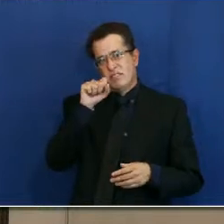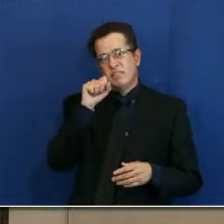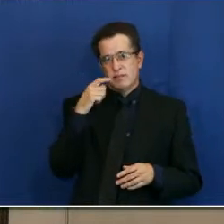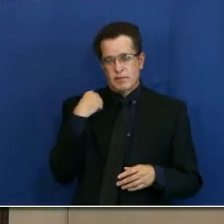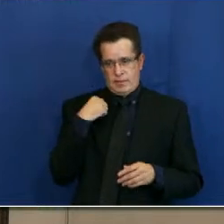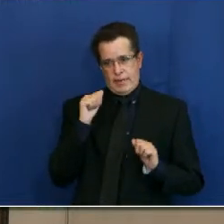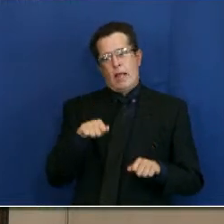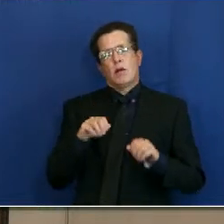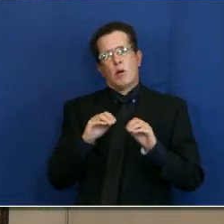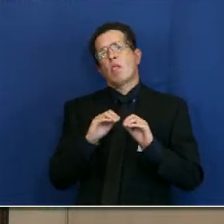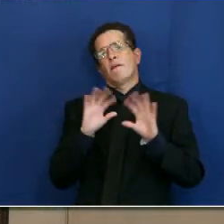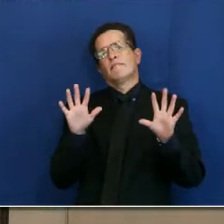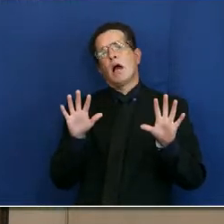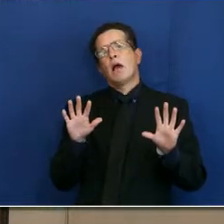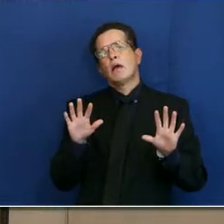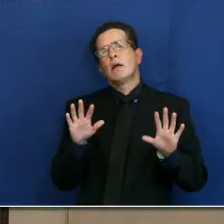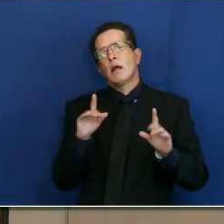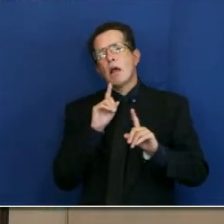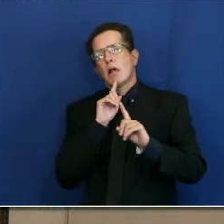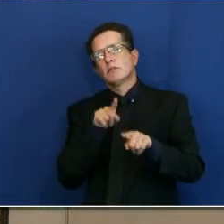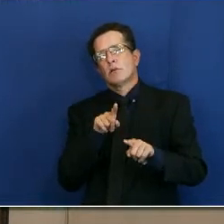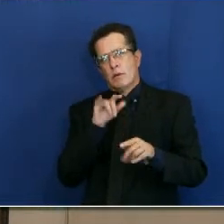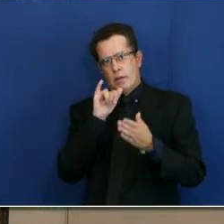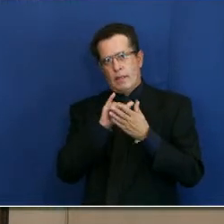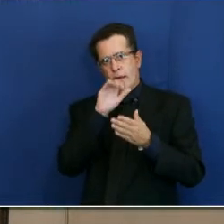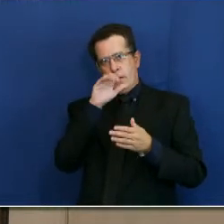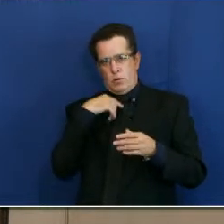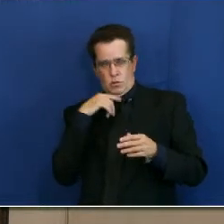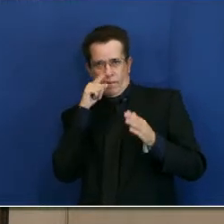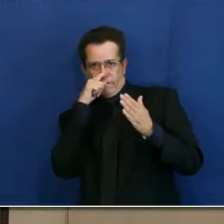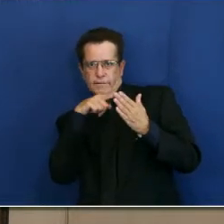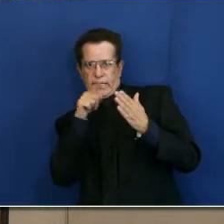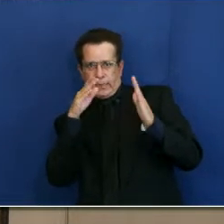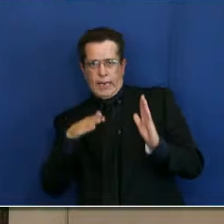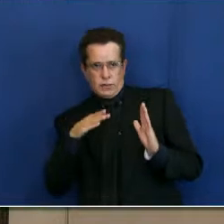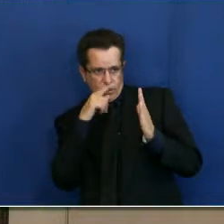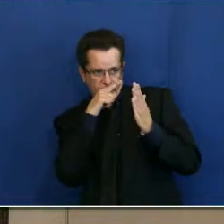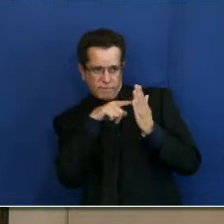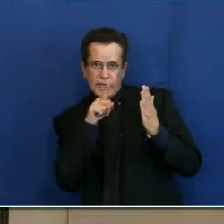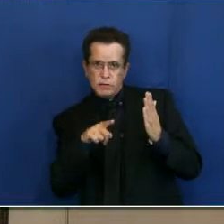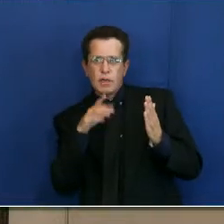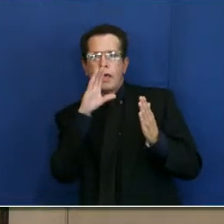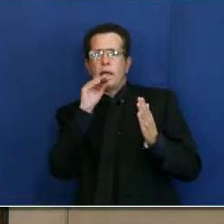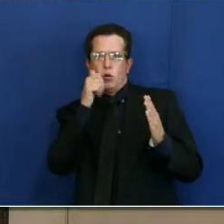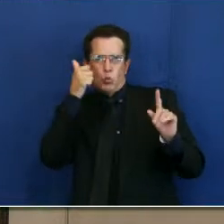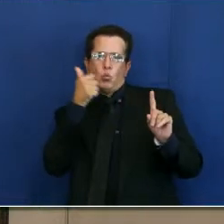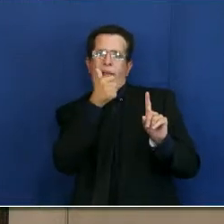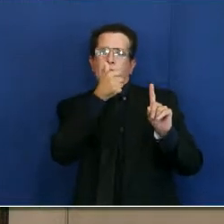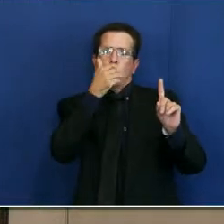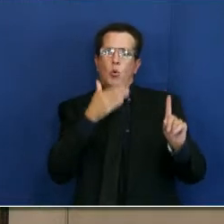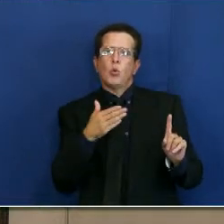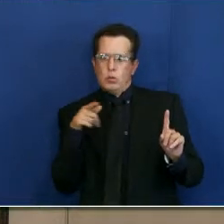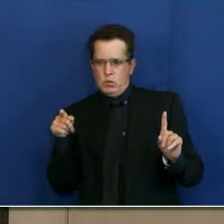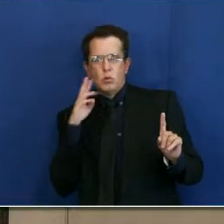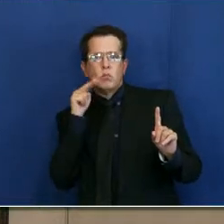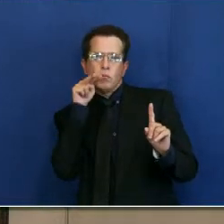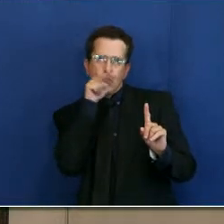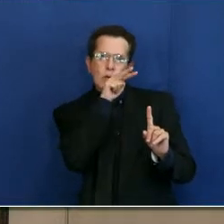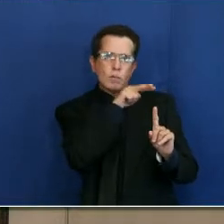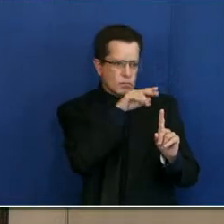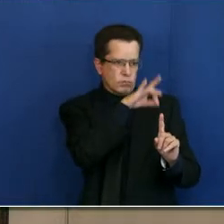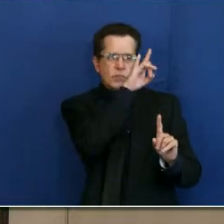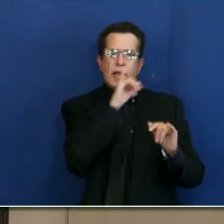that. After a case investigation occurs and the contact tracing interview occurs,